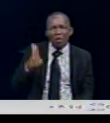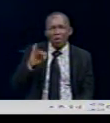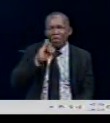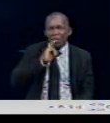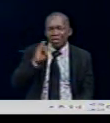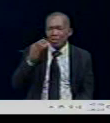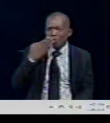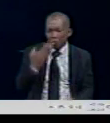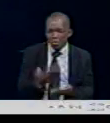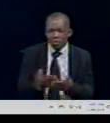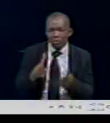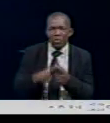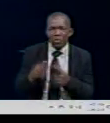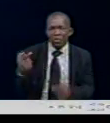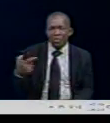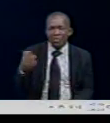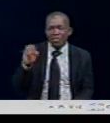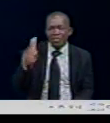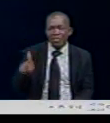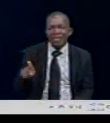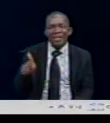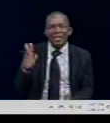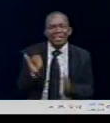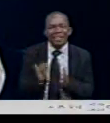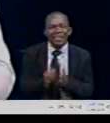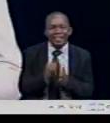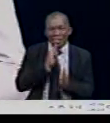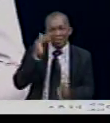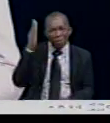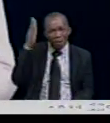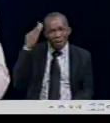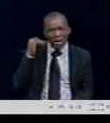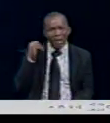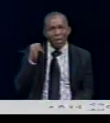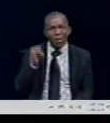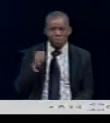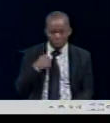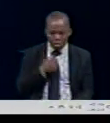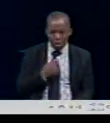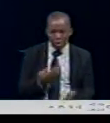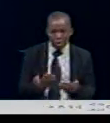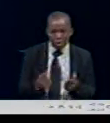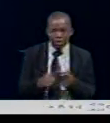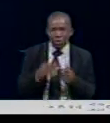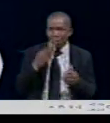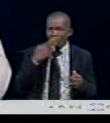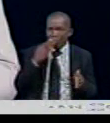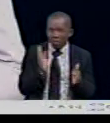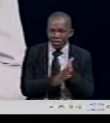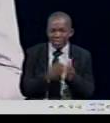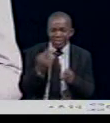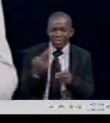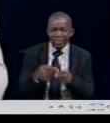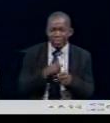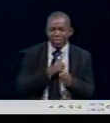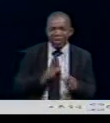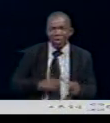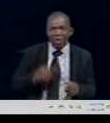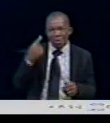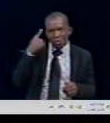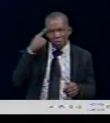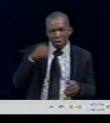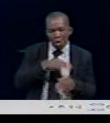GCK. That's why we want to bless the name of the Lord this time for the ministers and the